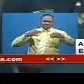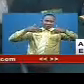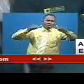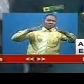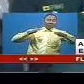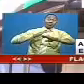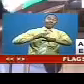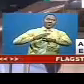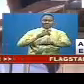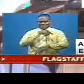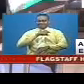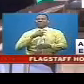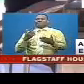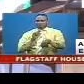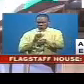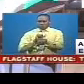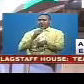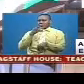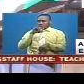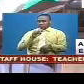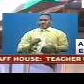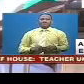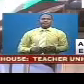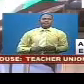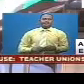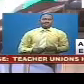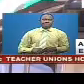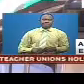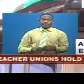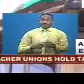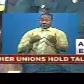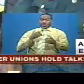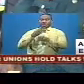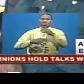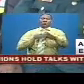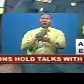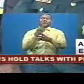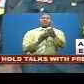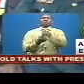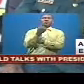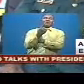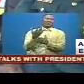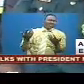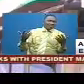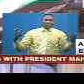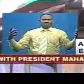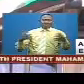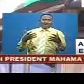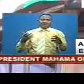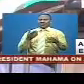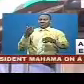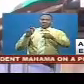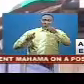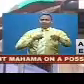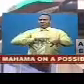to solving its challenges. One major challenge that globalization poses to nations in contemporary times